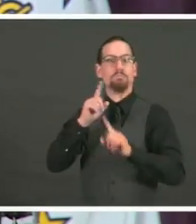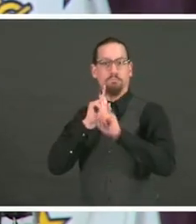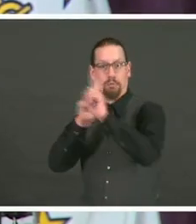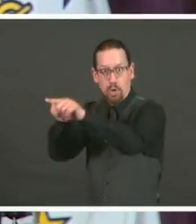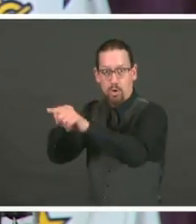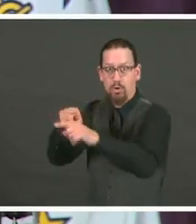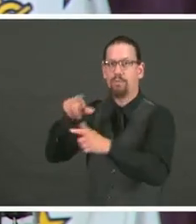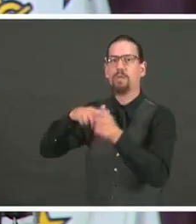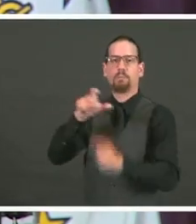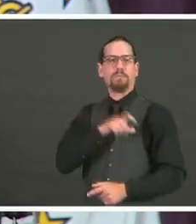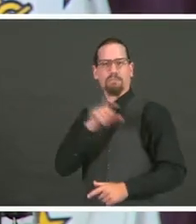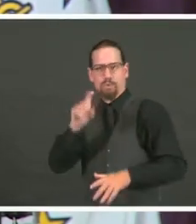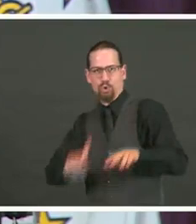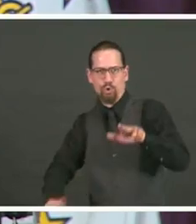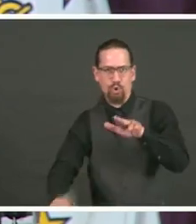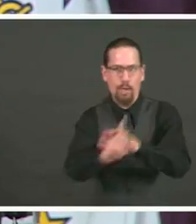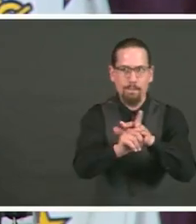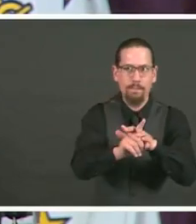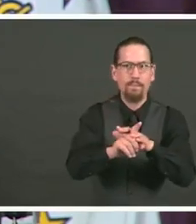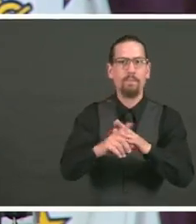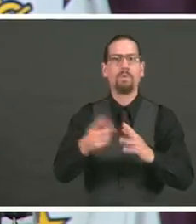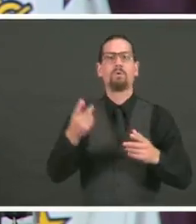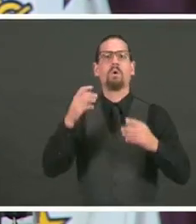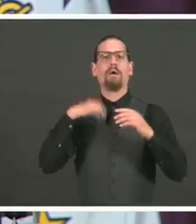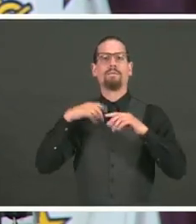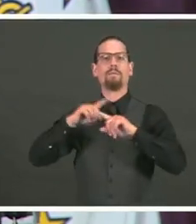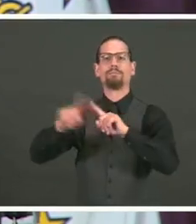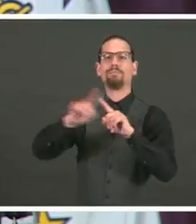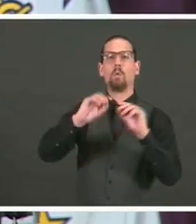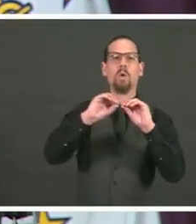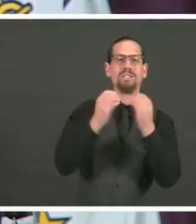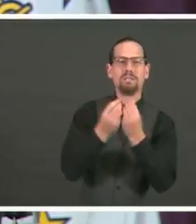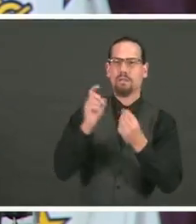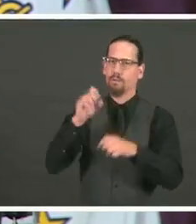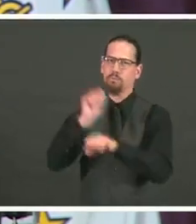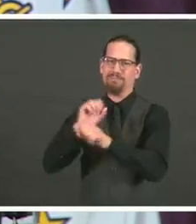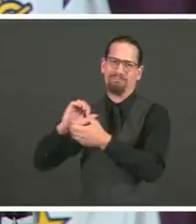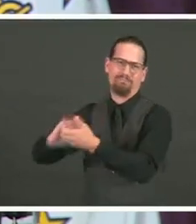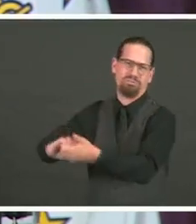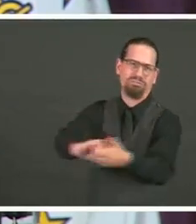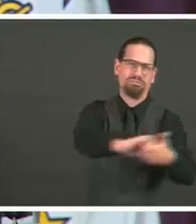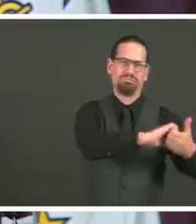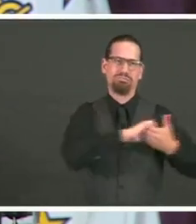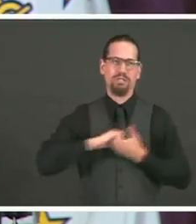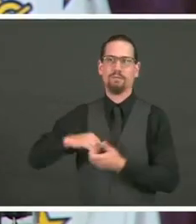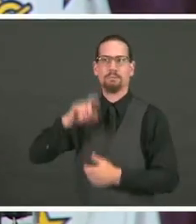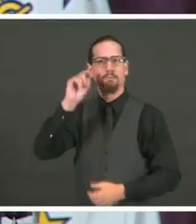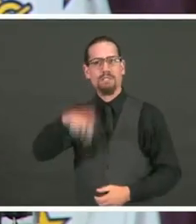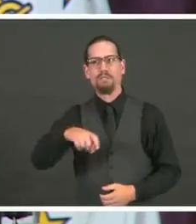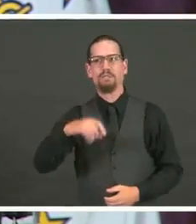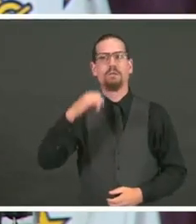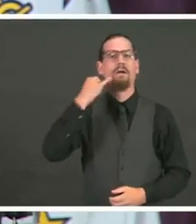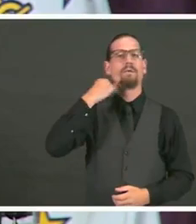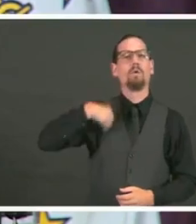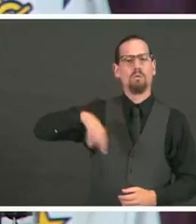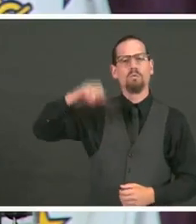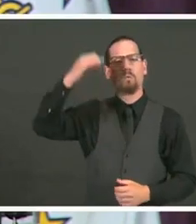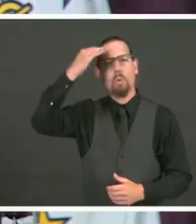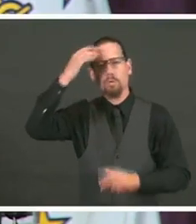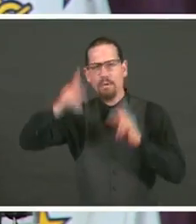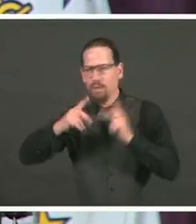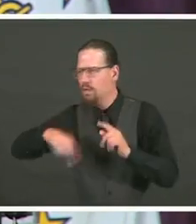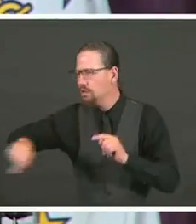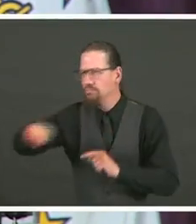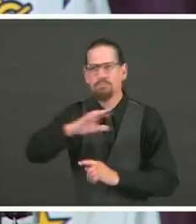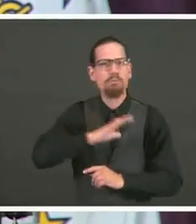local community organizations know folks in the community, and so we're going to be working very closely with cities